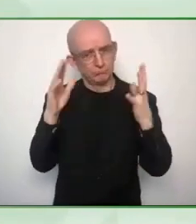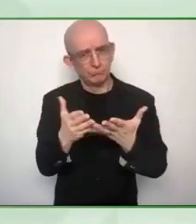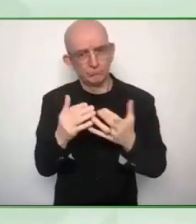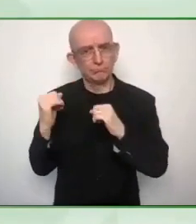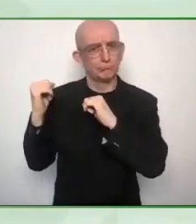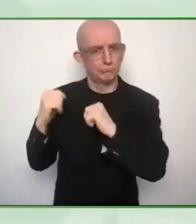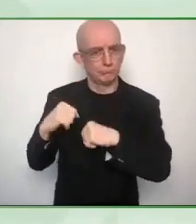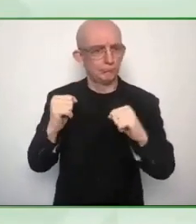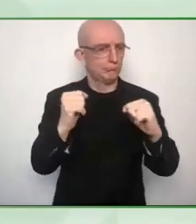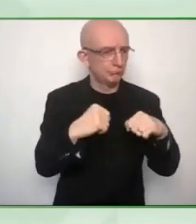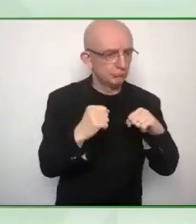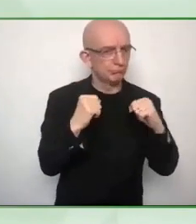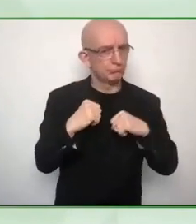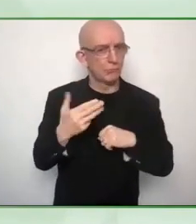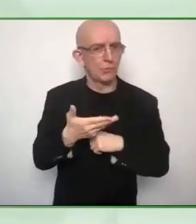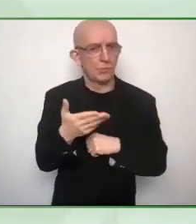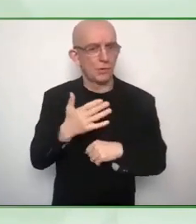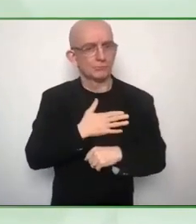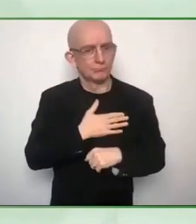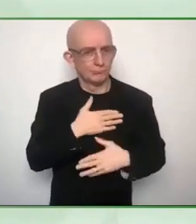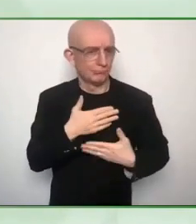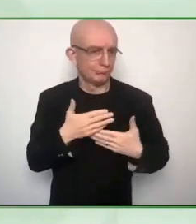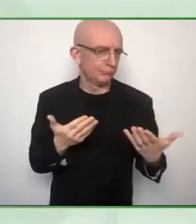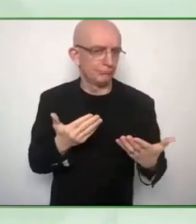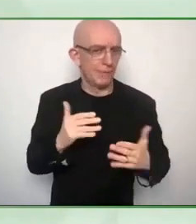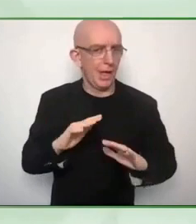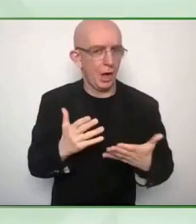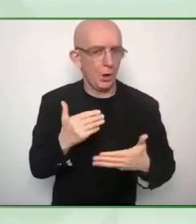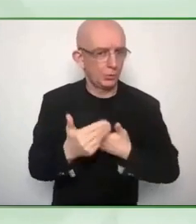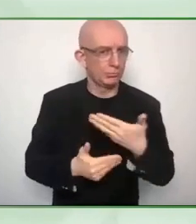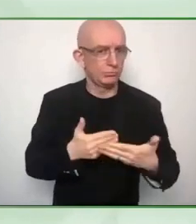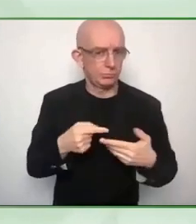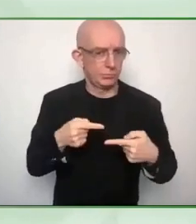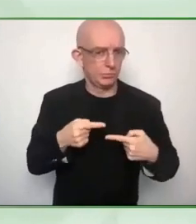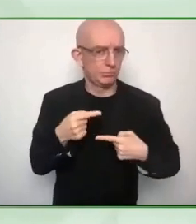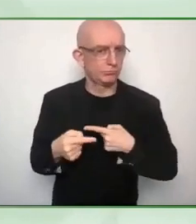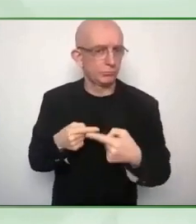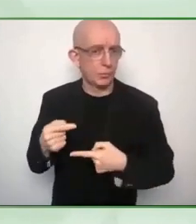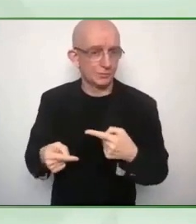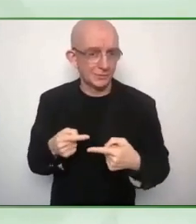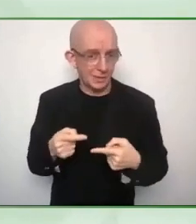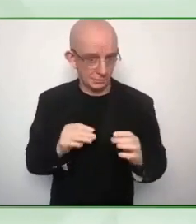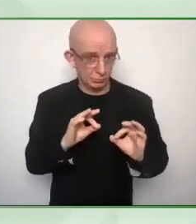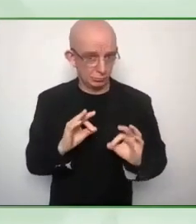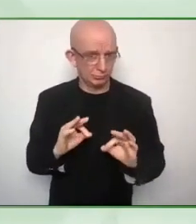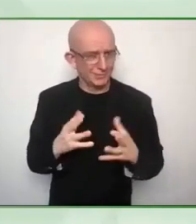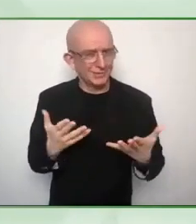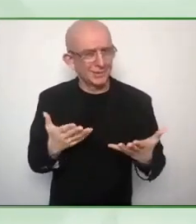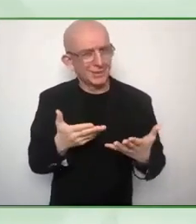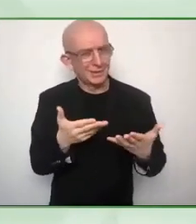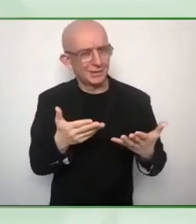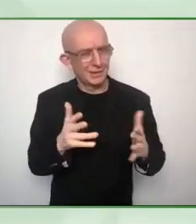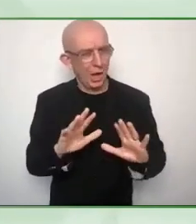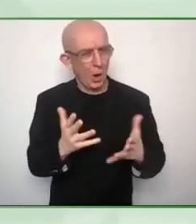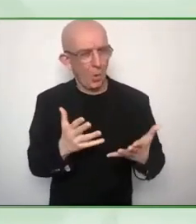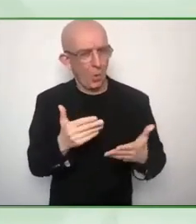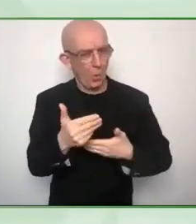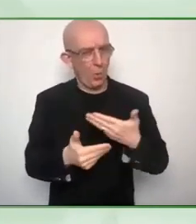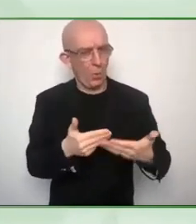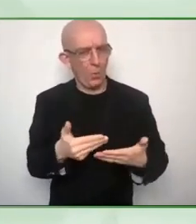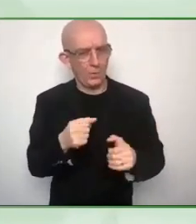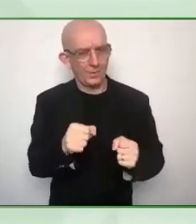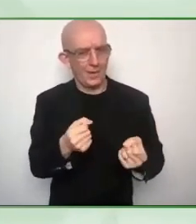to, let's say, people with disabilities on the ground. So what is the way forward? Indeed, I